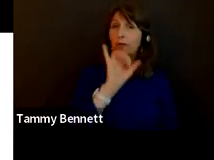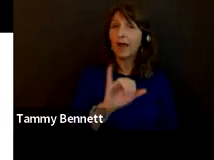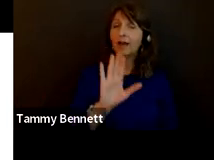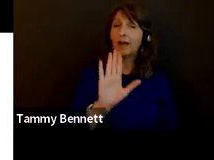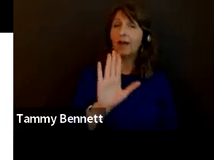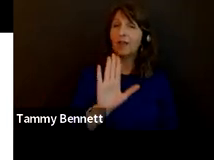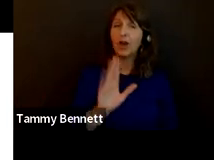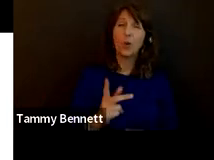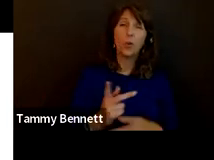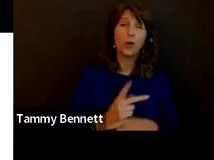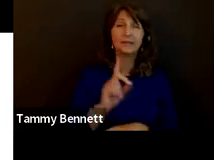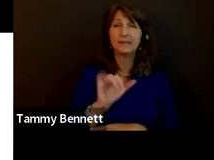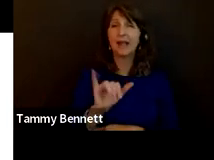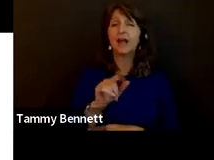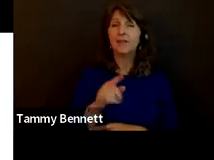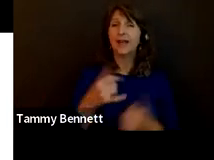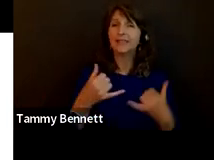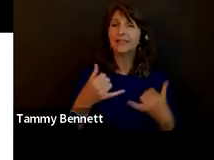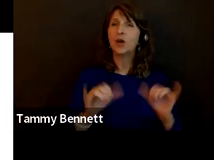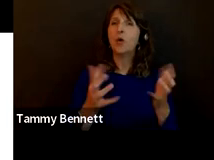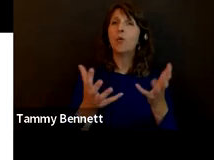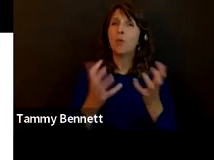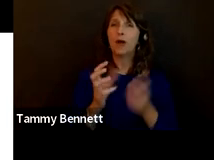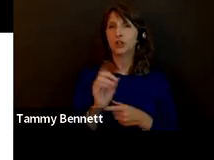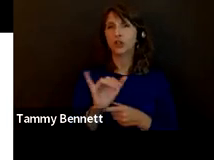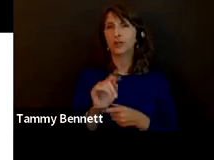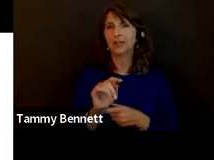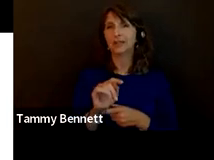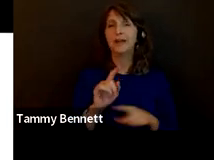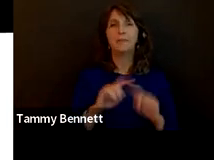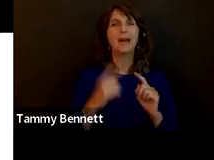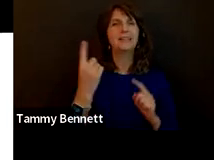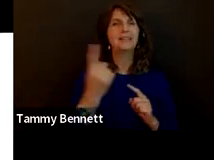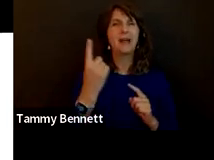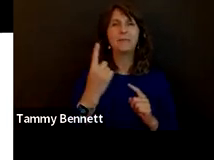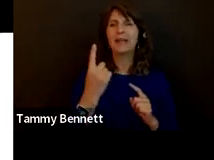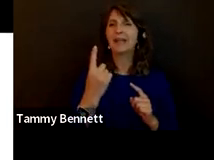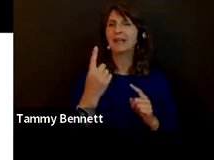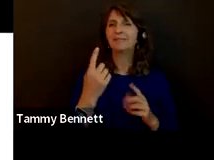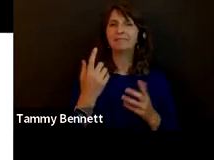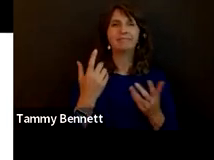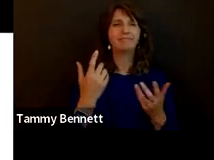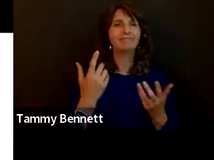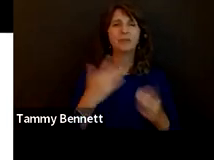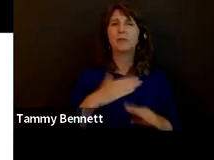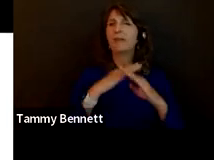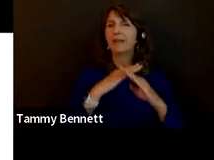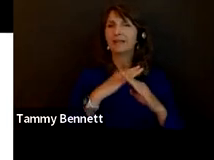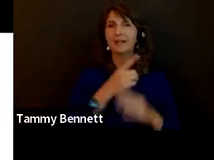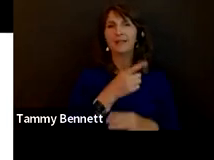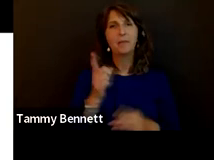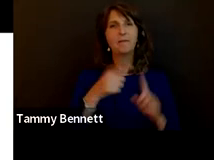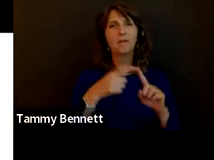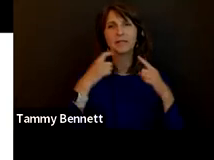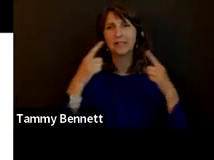they want to do it, but something is keeping them from being successful. What is that? It doesn't matter to me if he